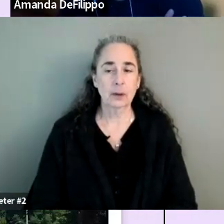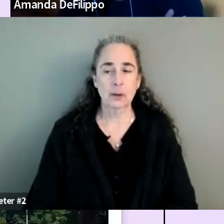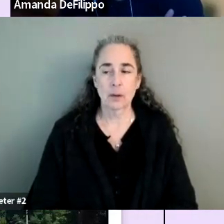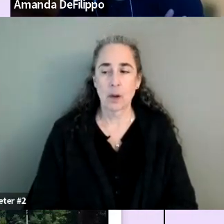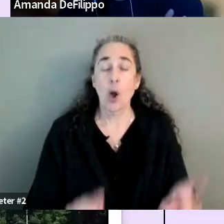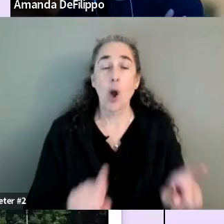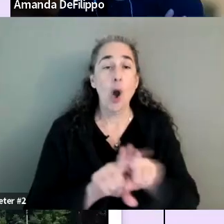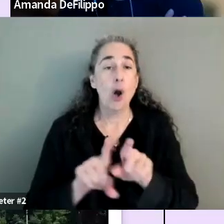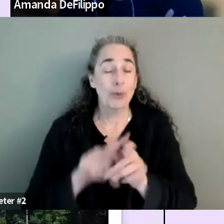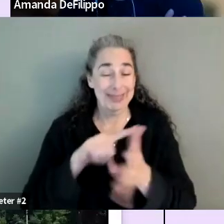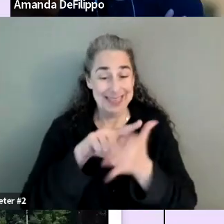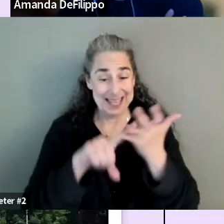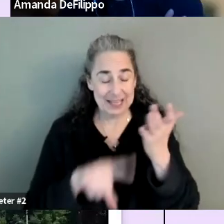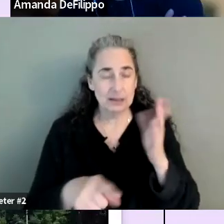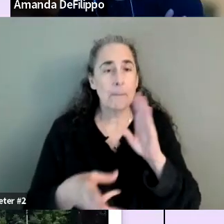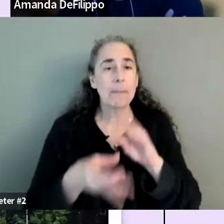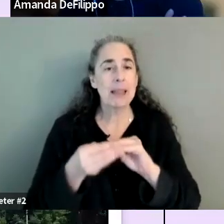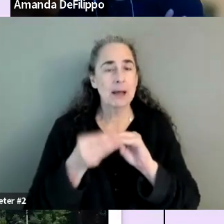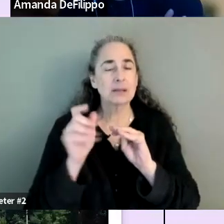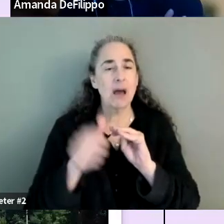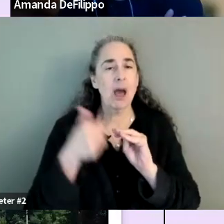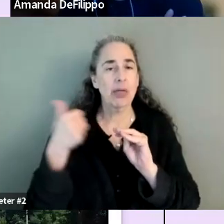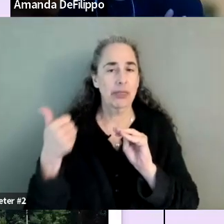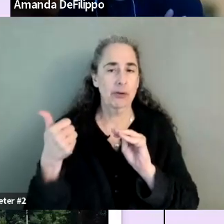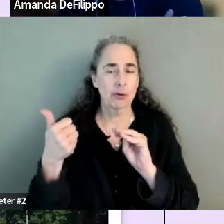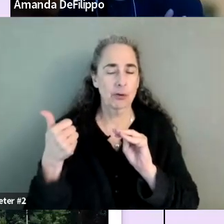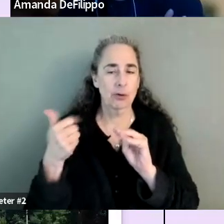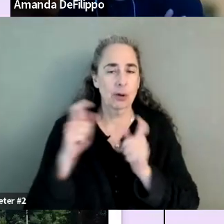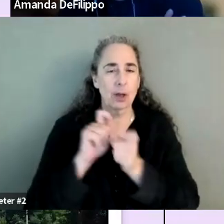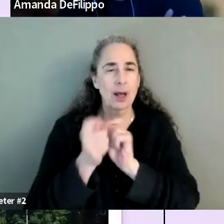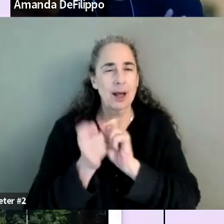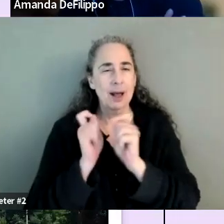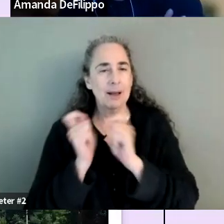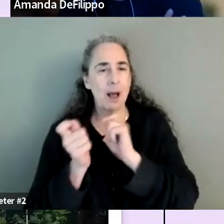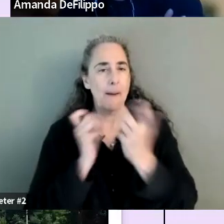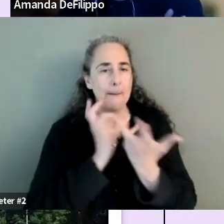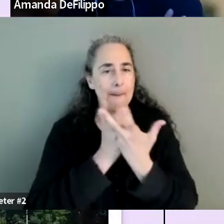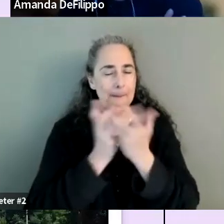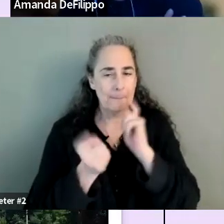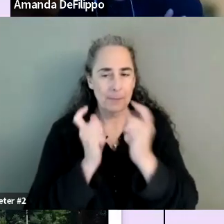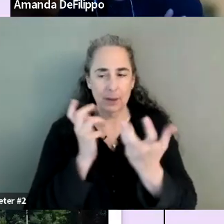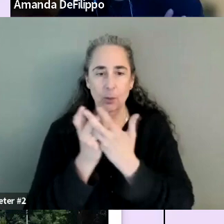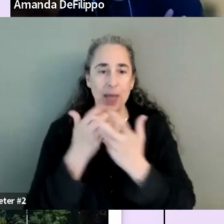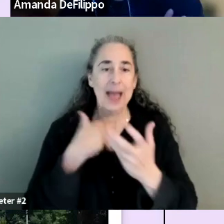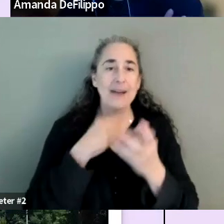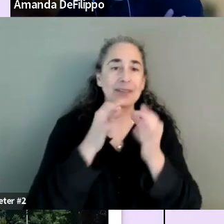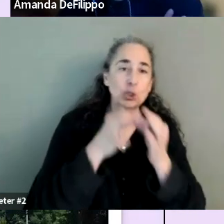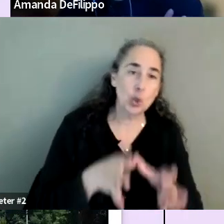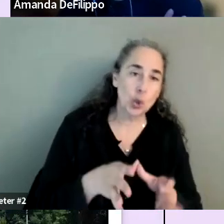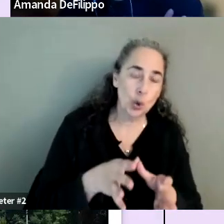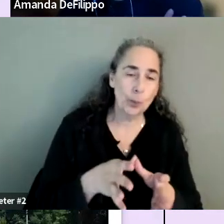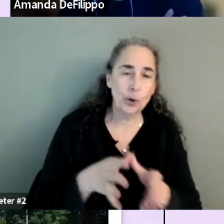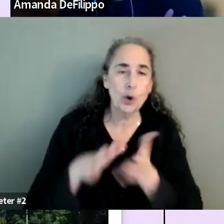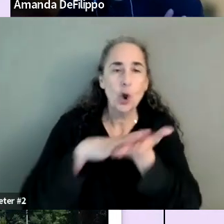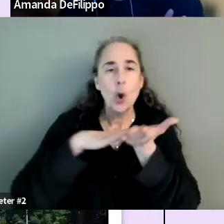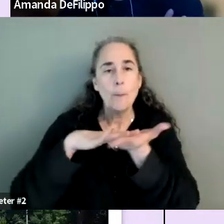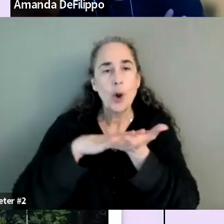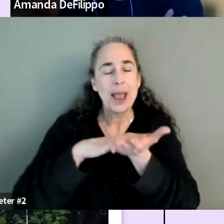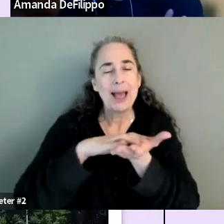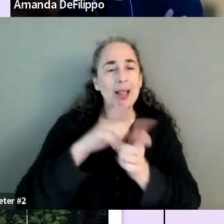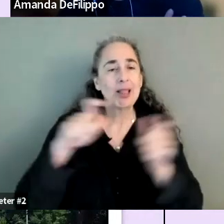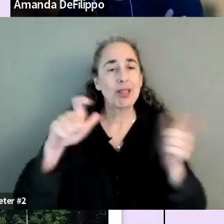things, we also do other accommodations, which could be ASL interpreters, Braille, and large print